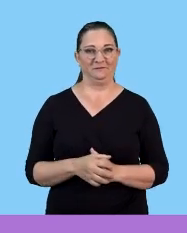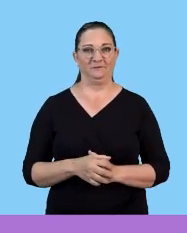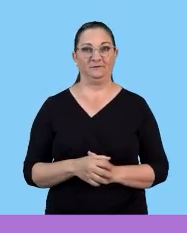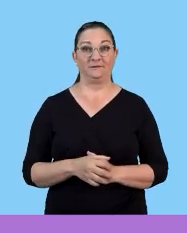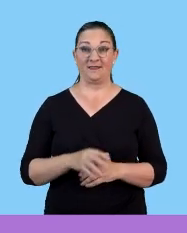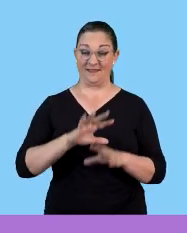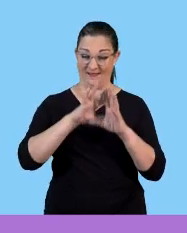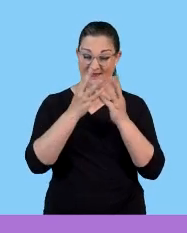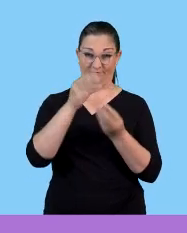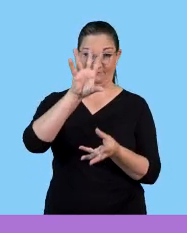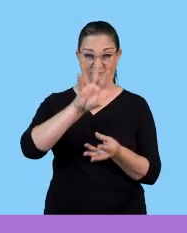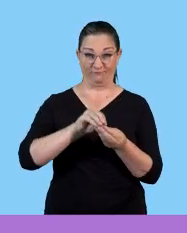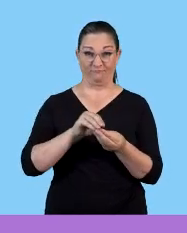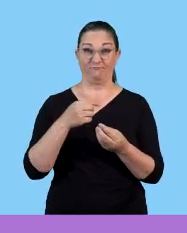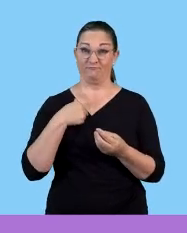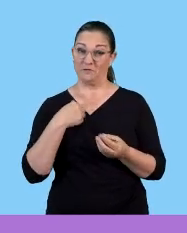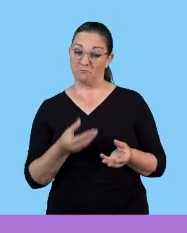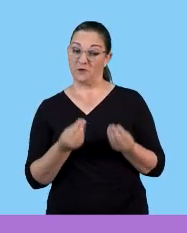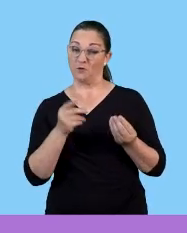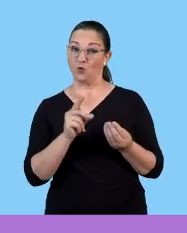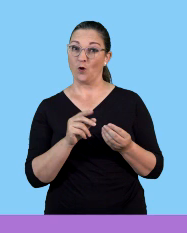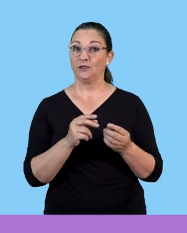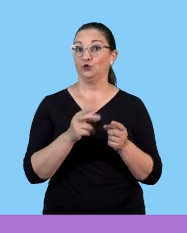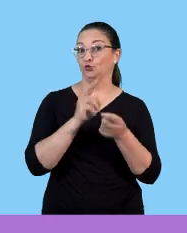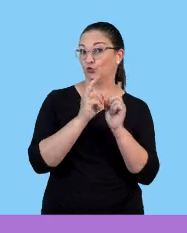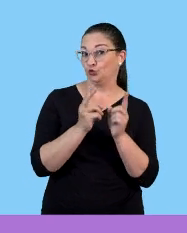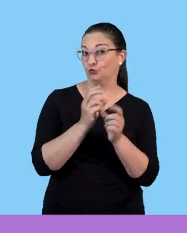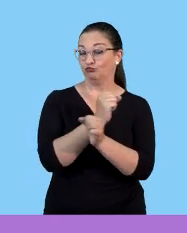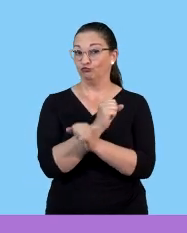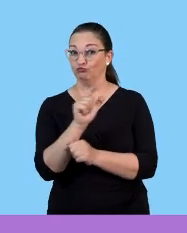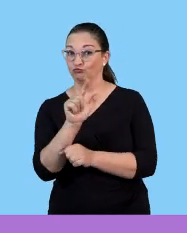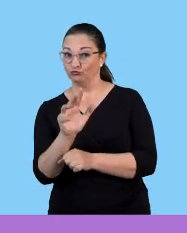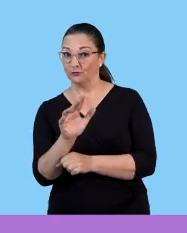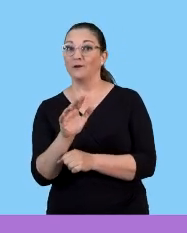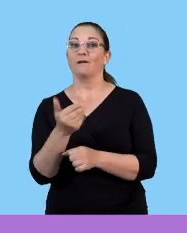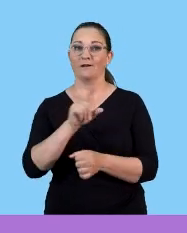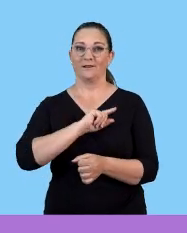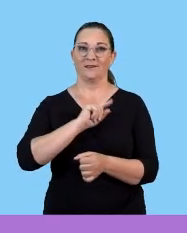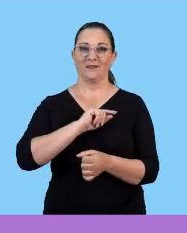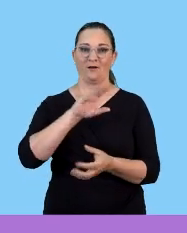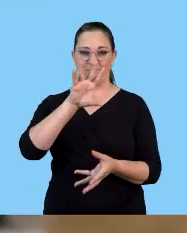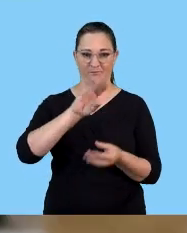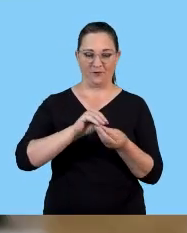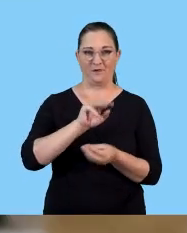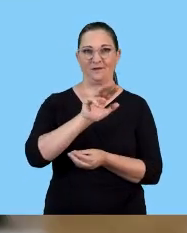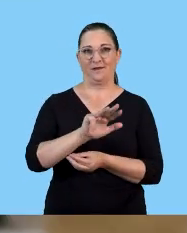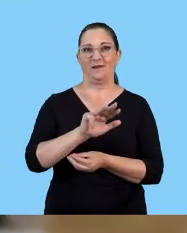All right, if I add all that up, I get 12, and 12 times 75, there's a total